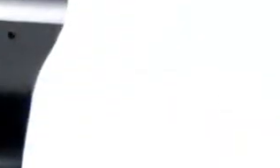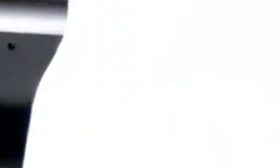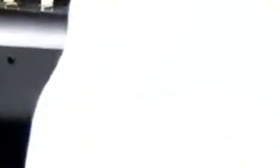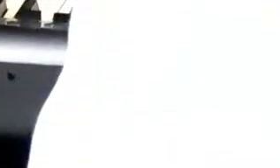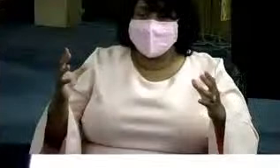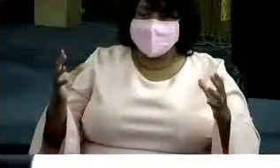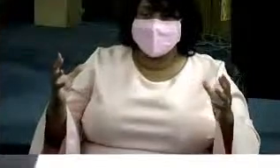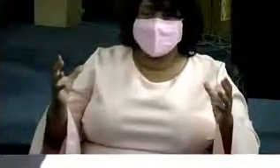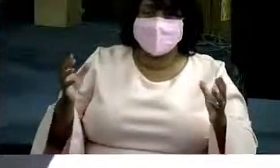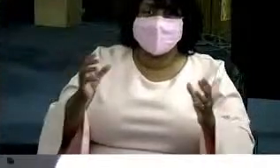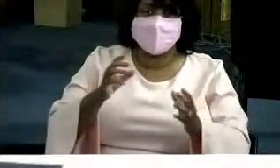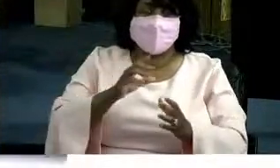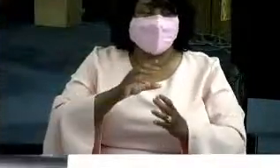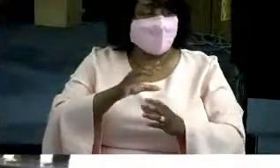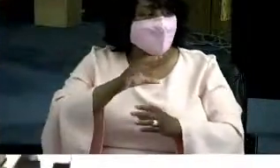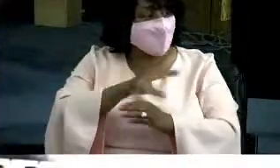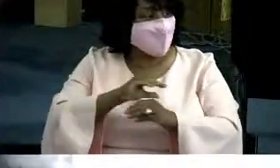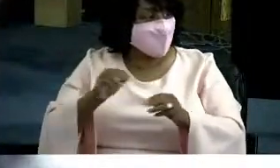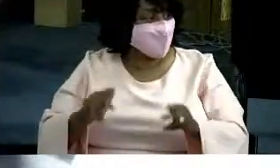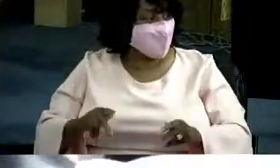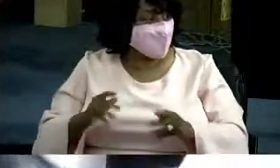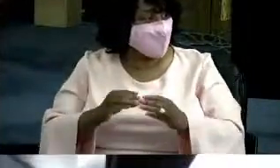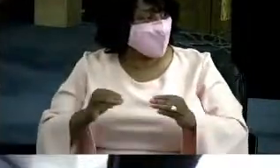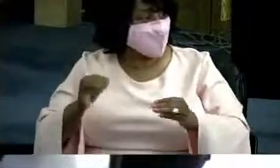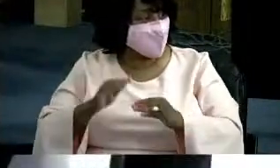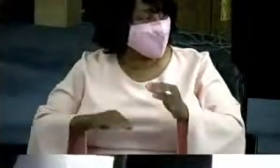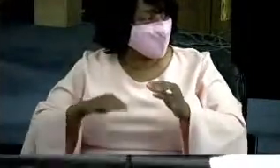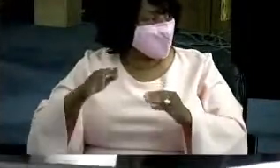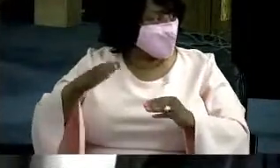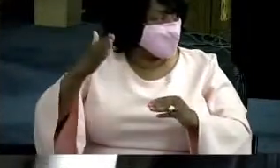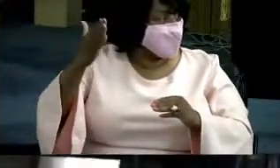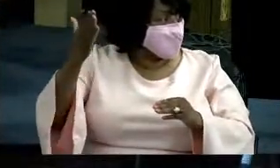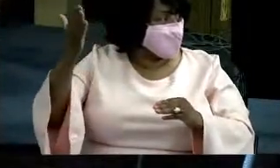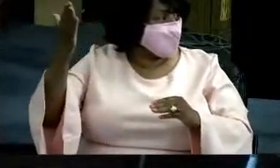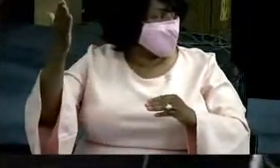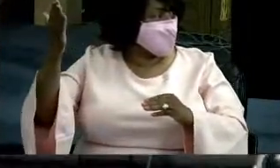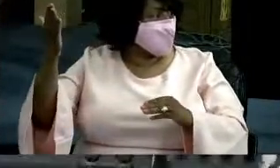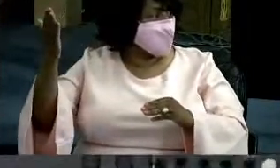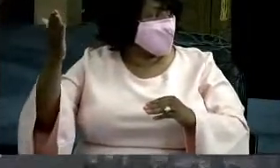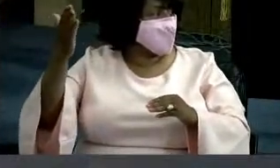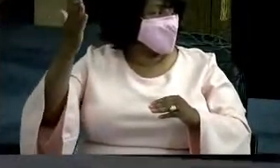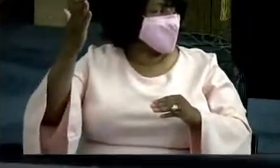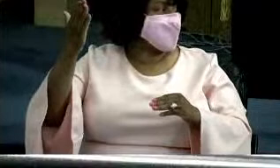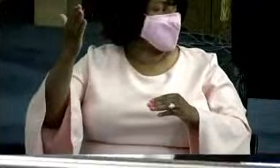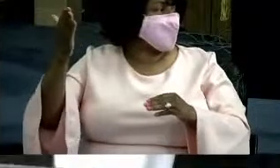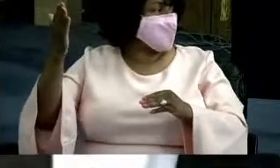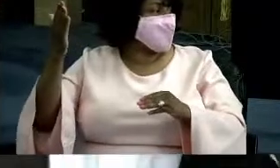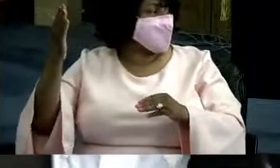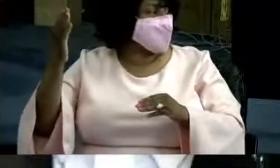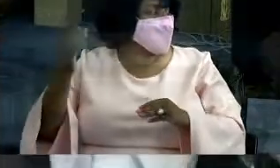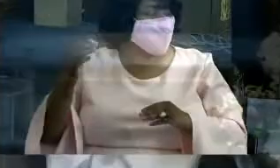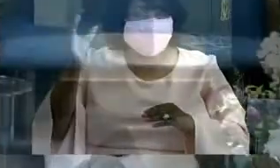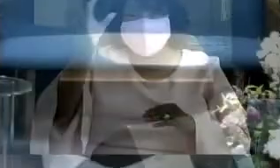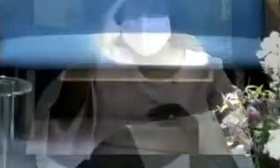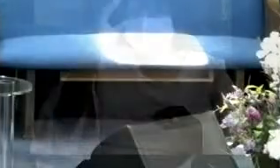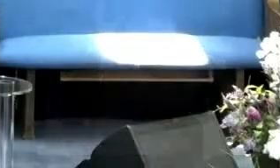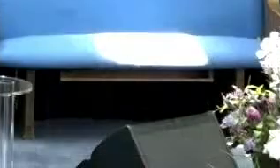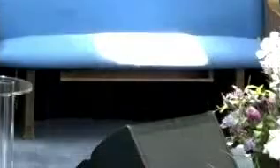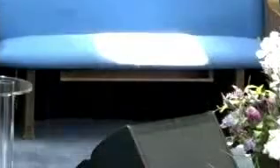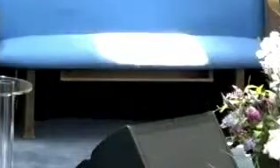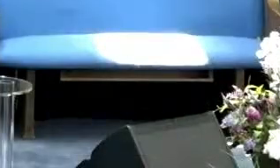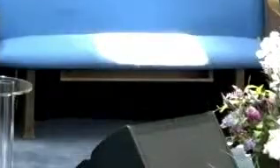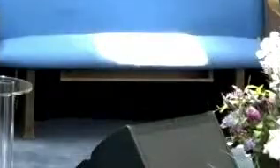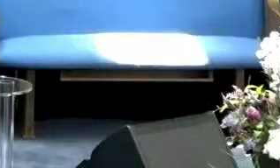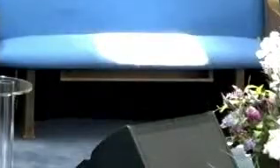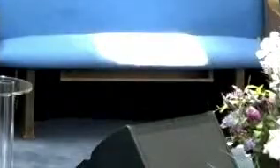nobody greater, no, nobody greater than you. I searched all